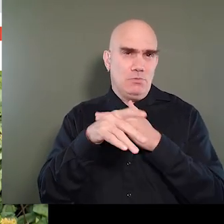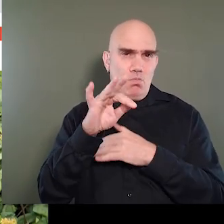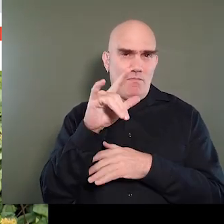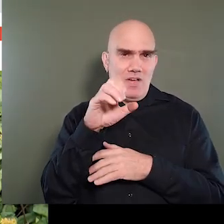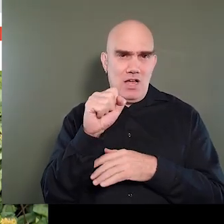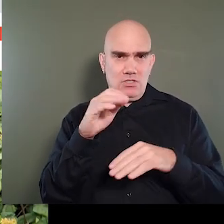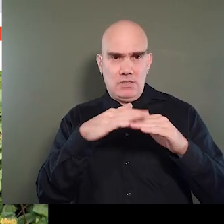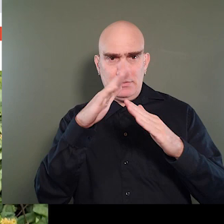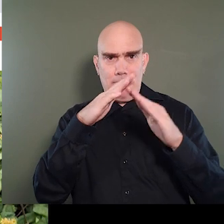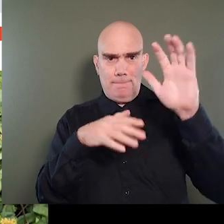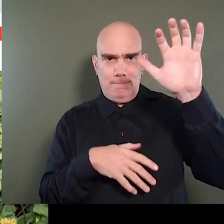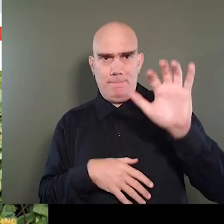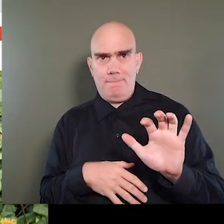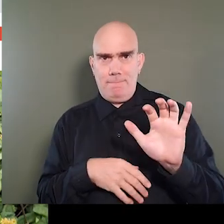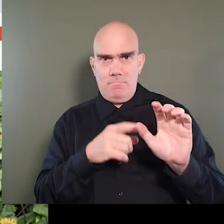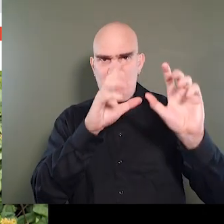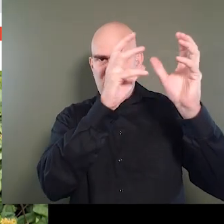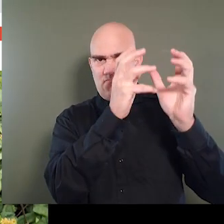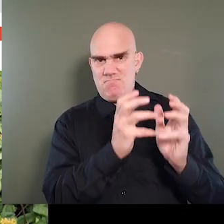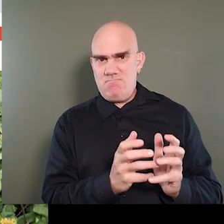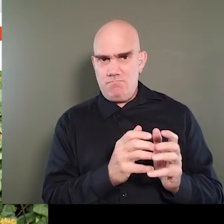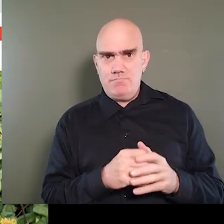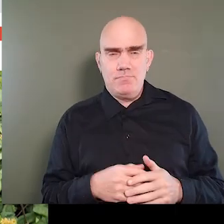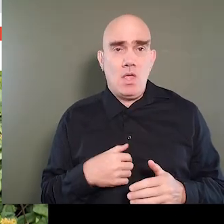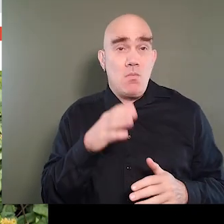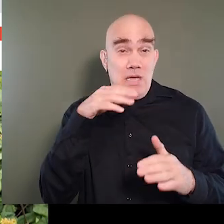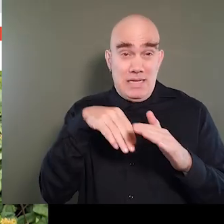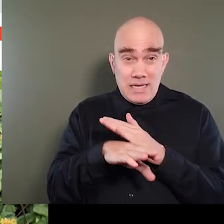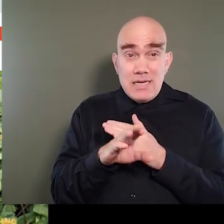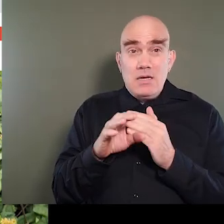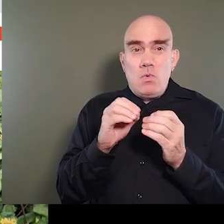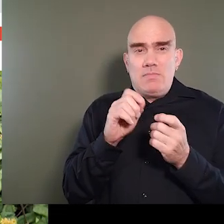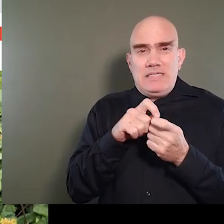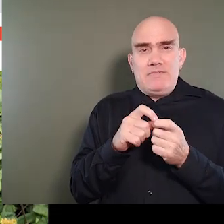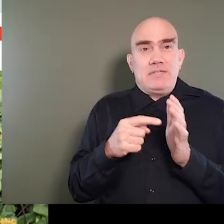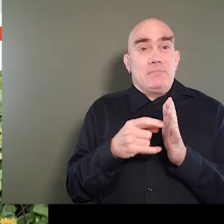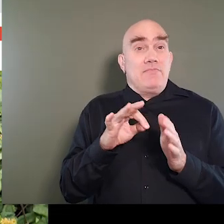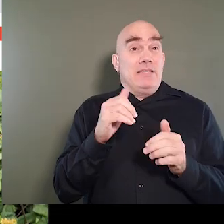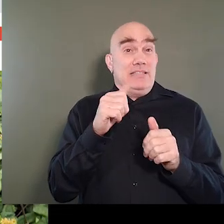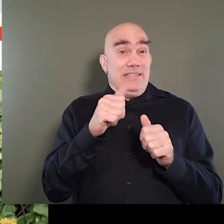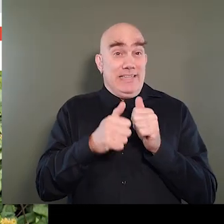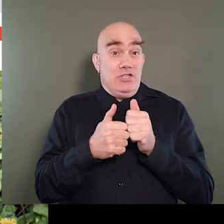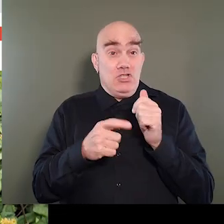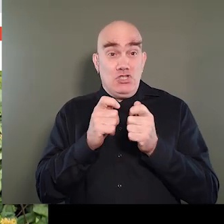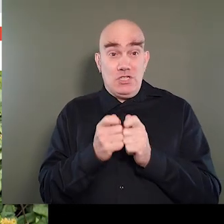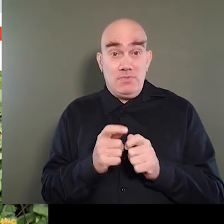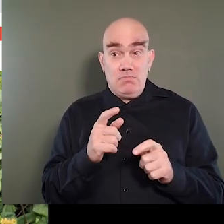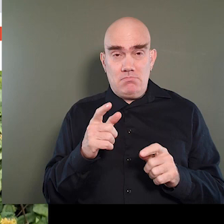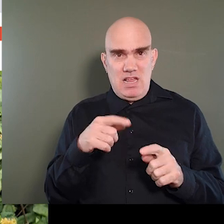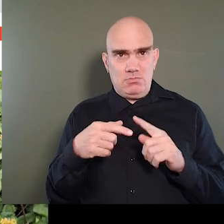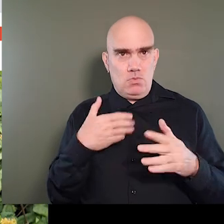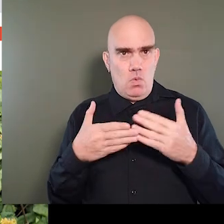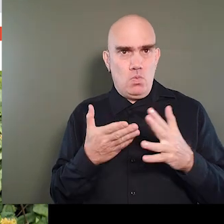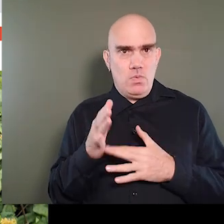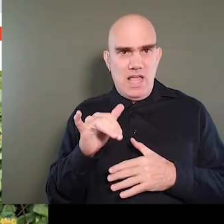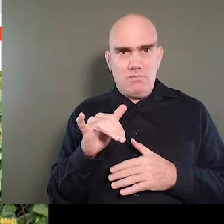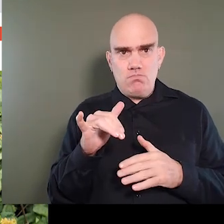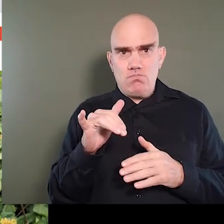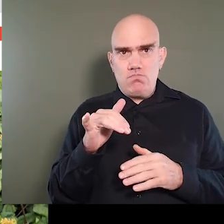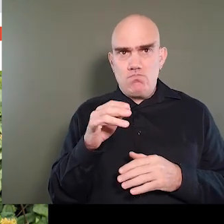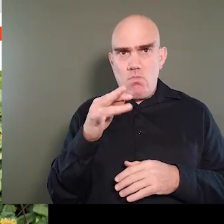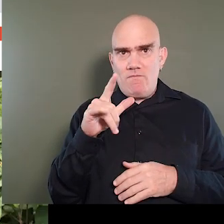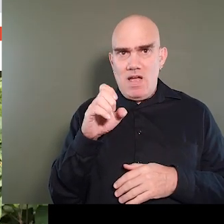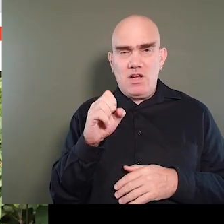the top. I'm going to go into some more examples of what these kinds of adjustments look like as we go through the accessibility profile, so